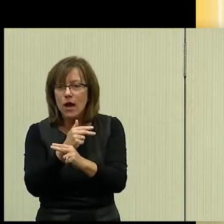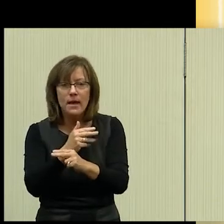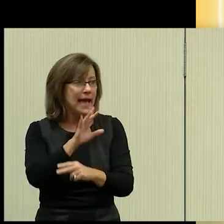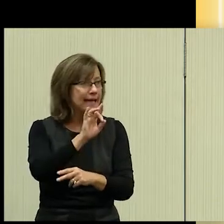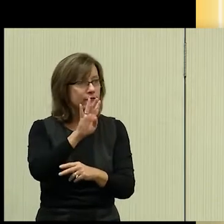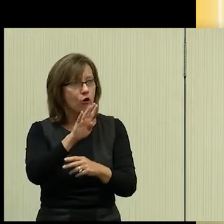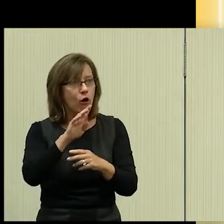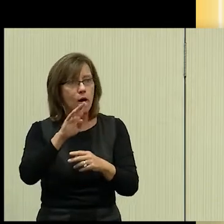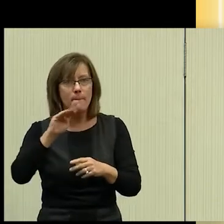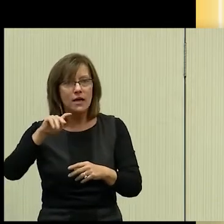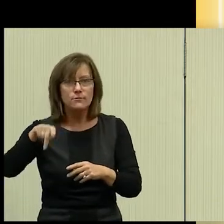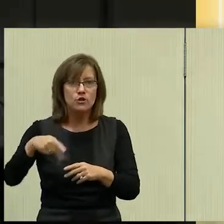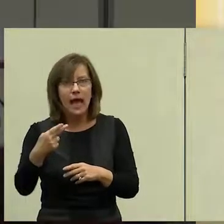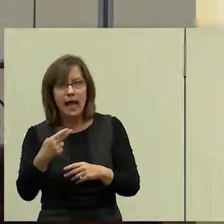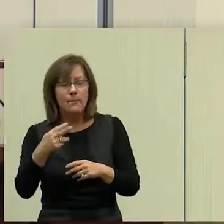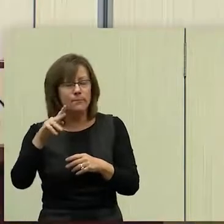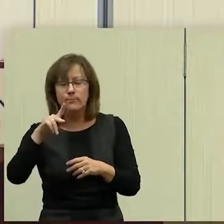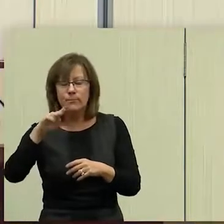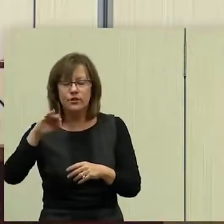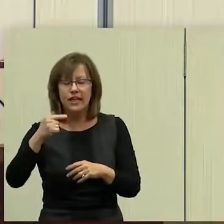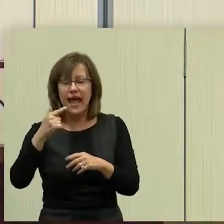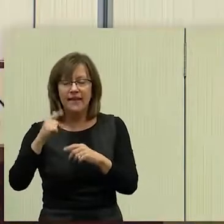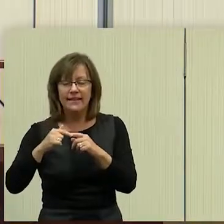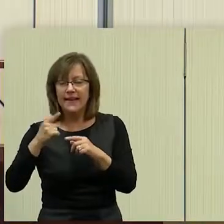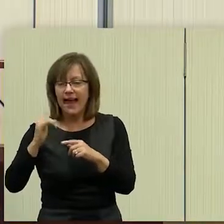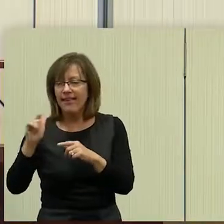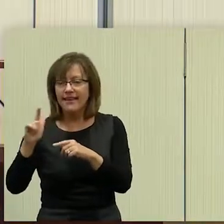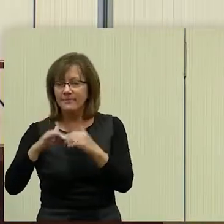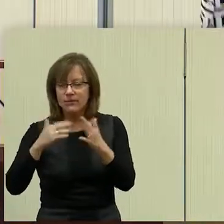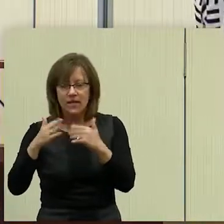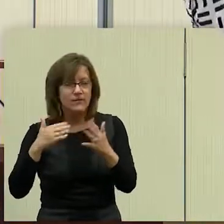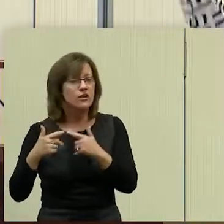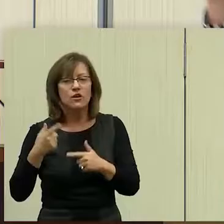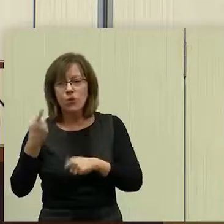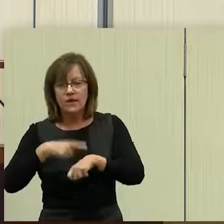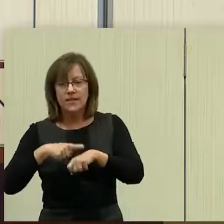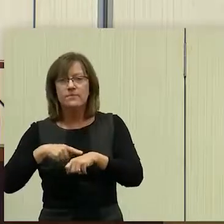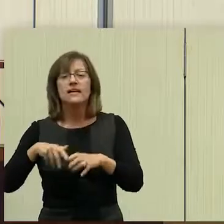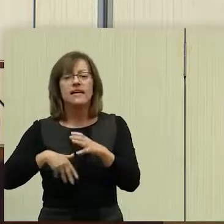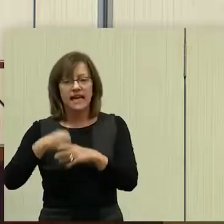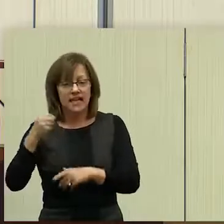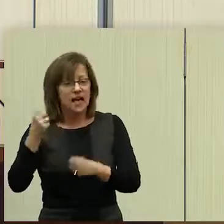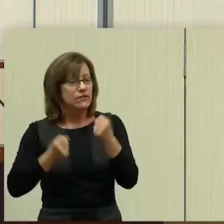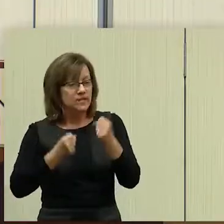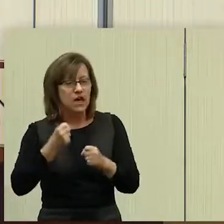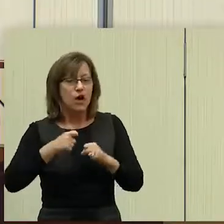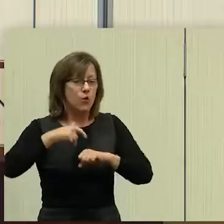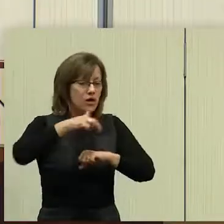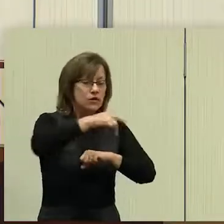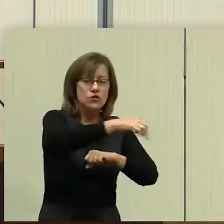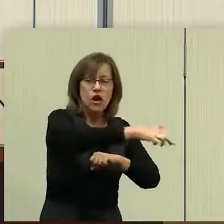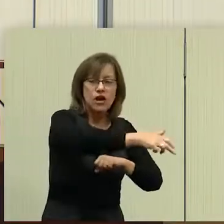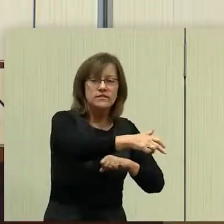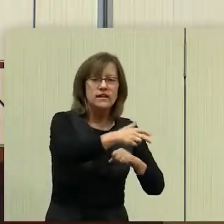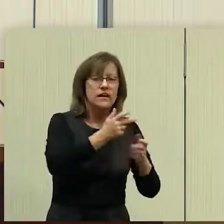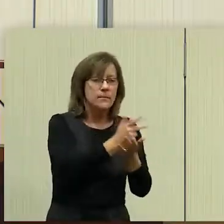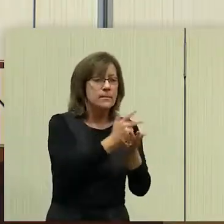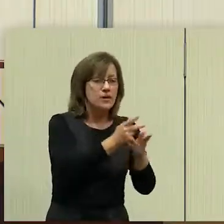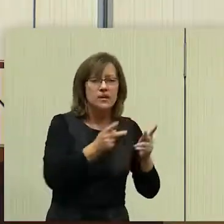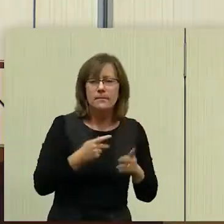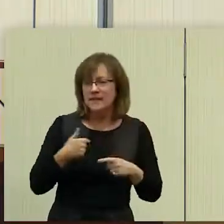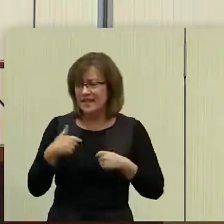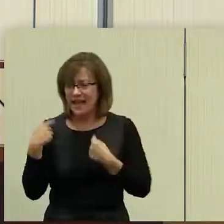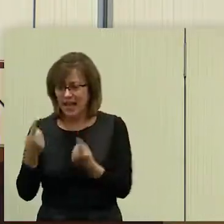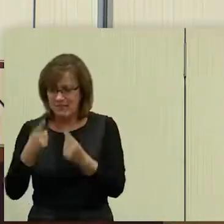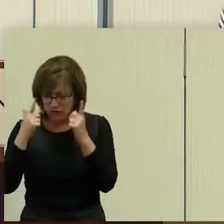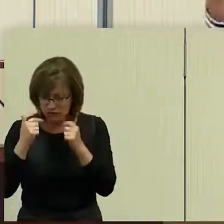to acquire the skill, right? So at one point he got out of the car, walked across the parking lot because I had been crying and saying some bad